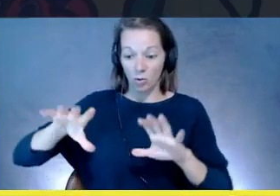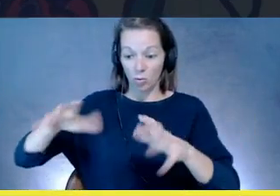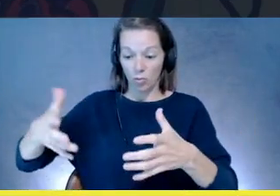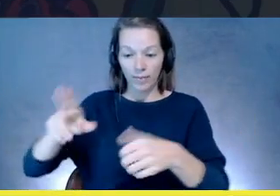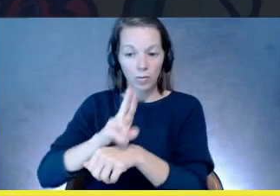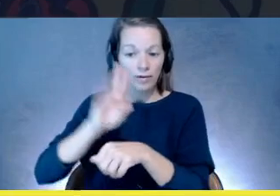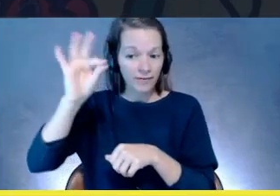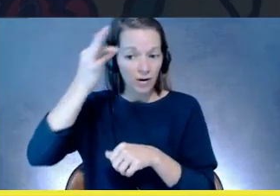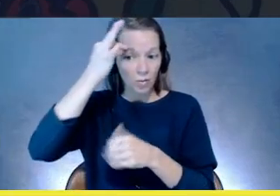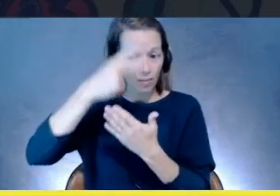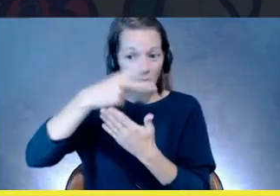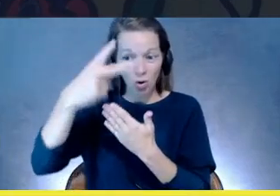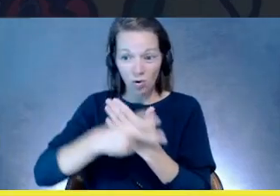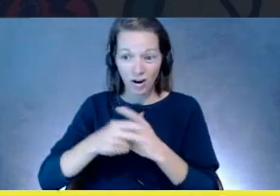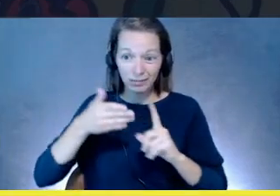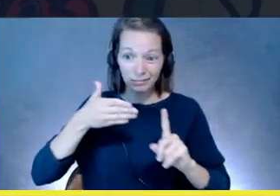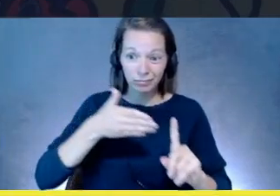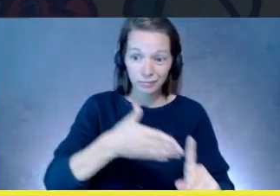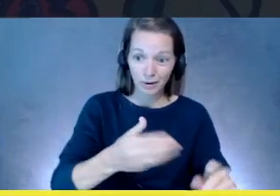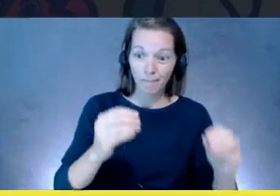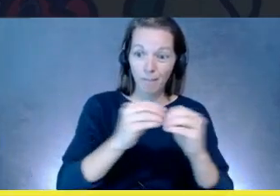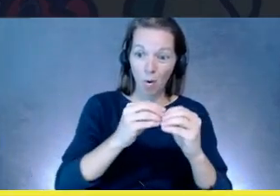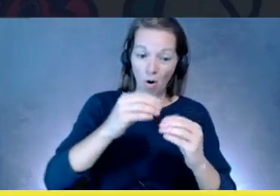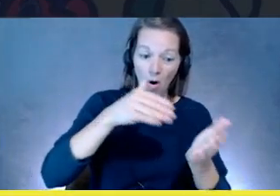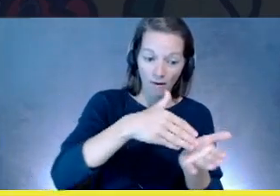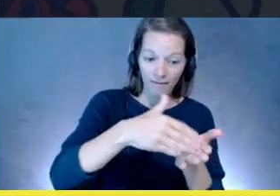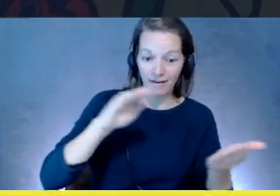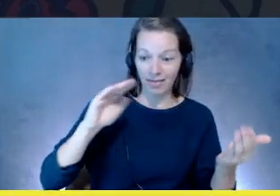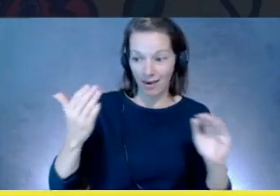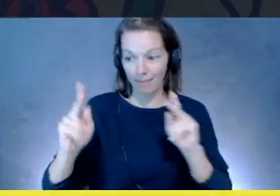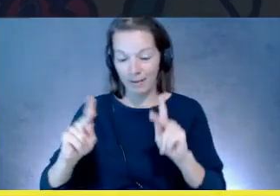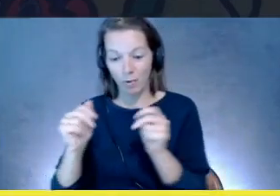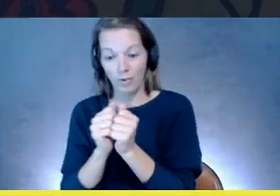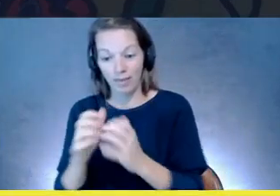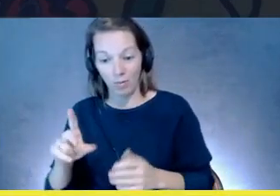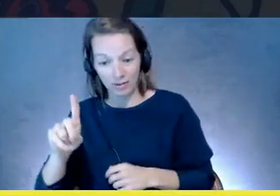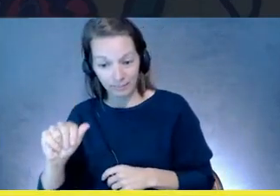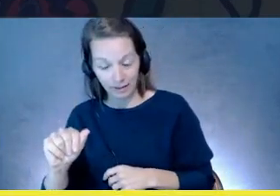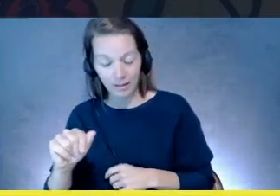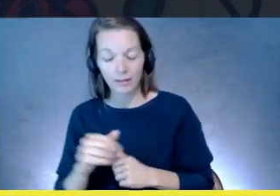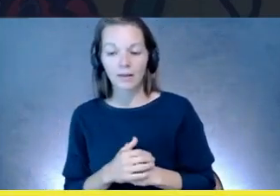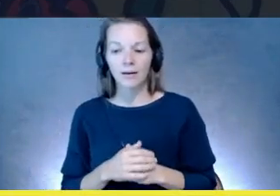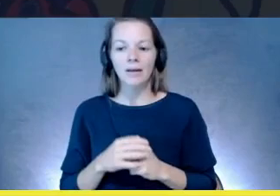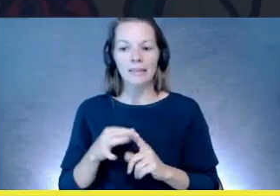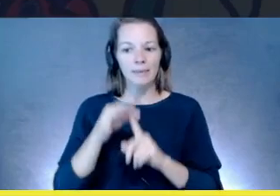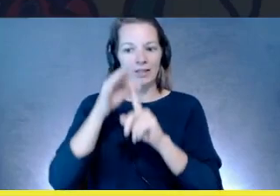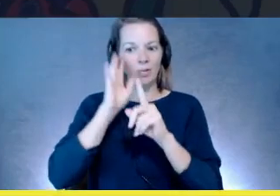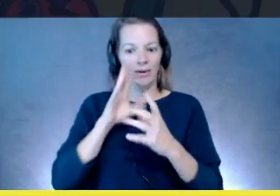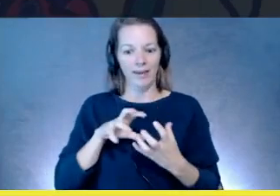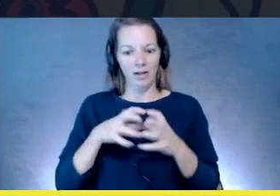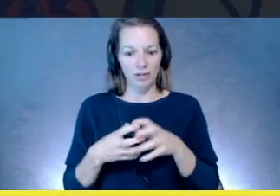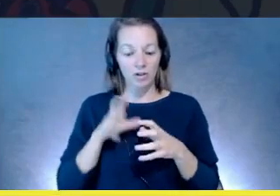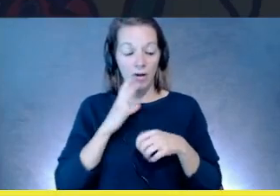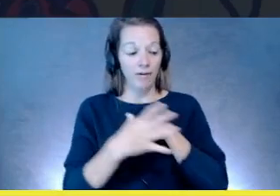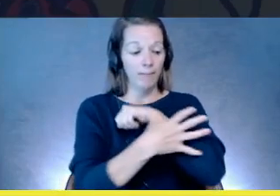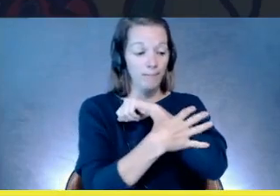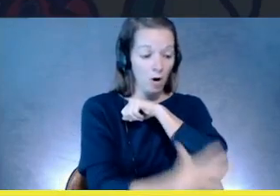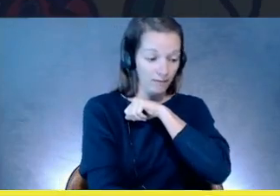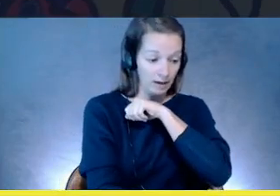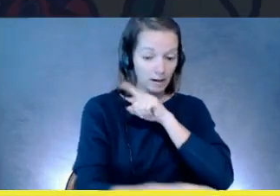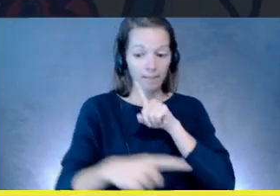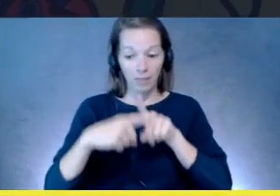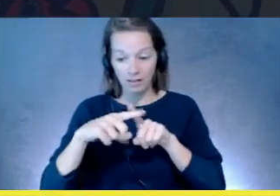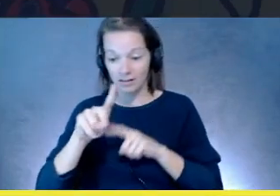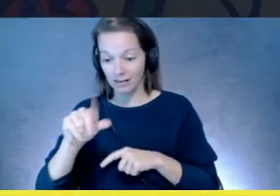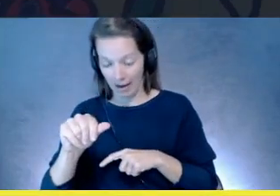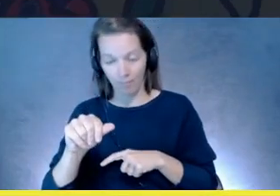at substantially greater rates than people without disabilities, especially when you look at the intersection of disability and poverty. So federal